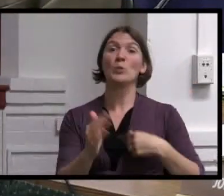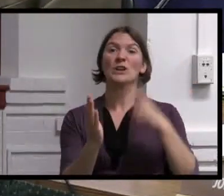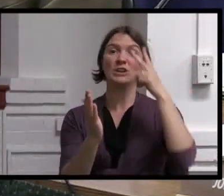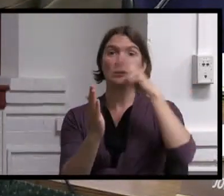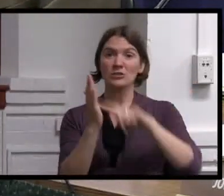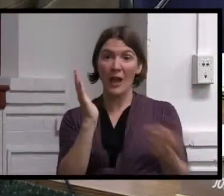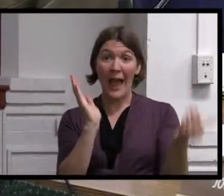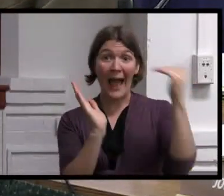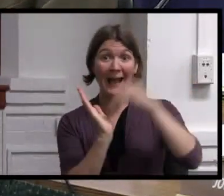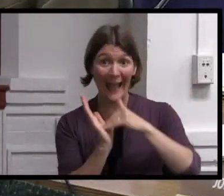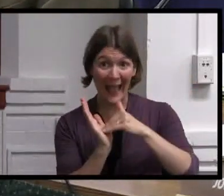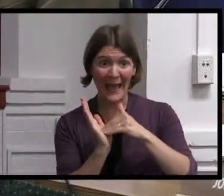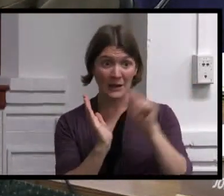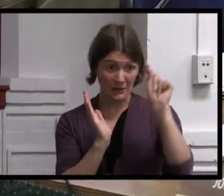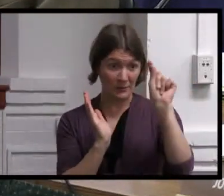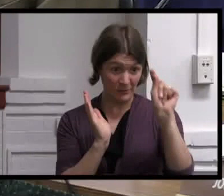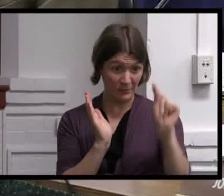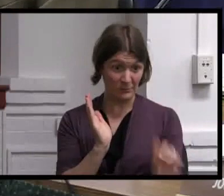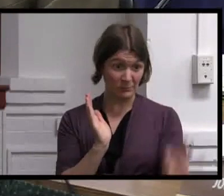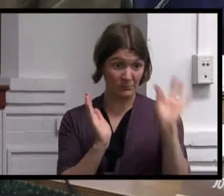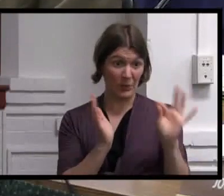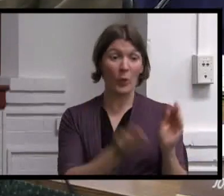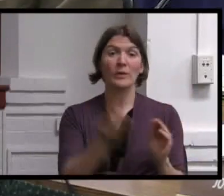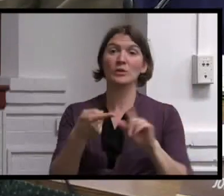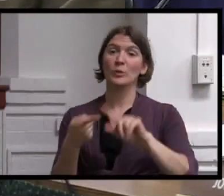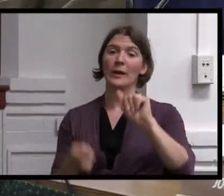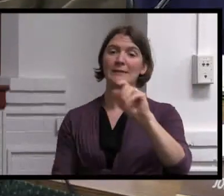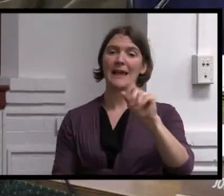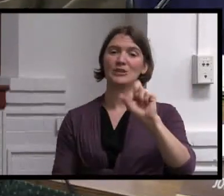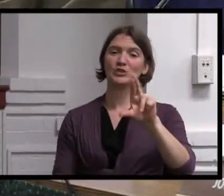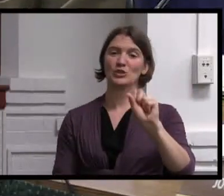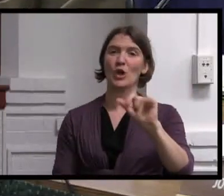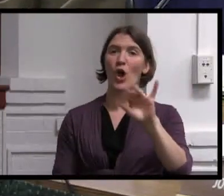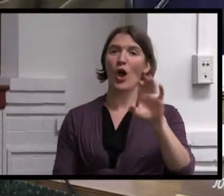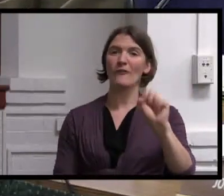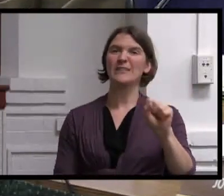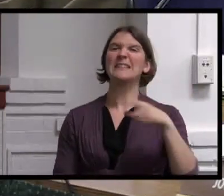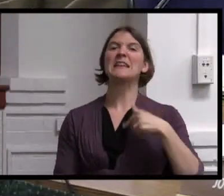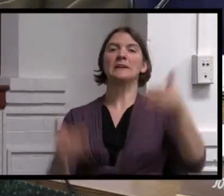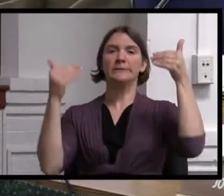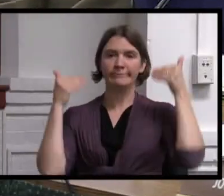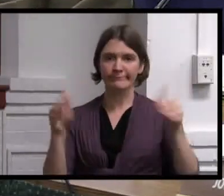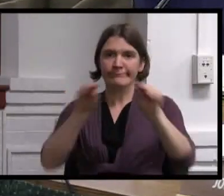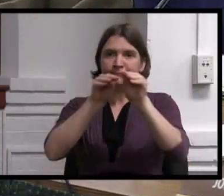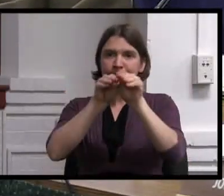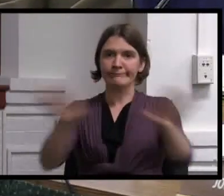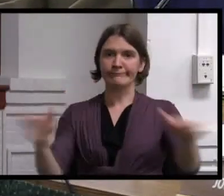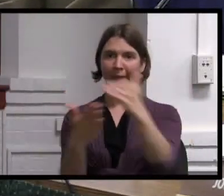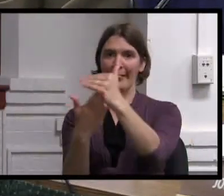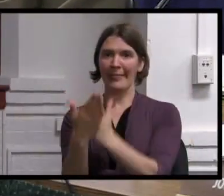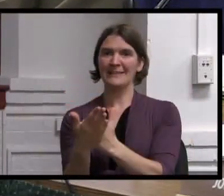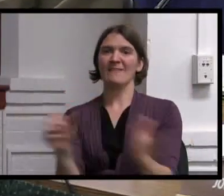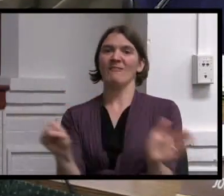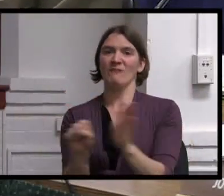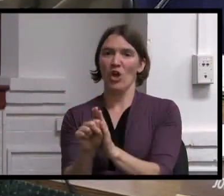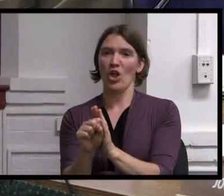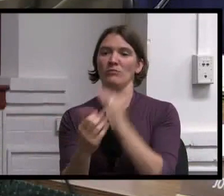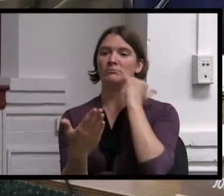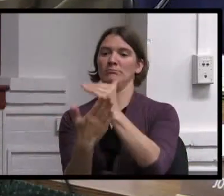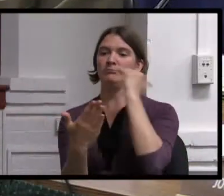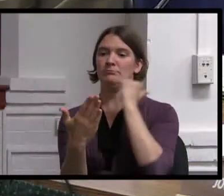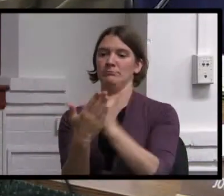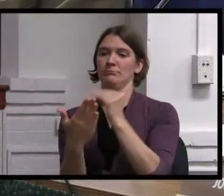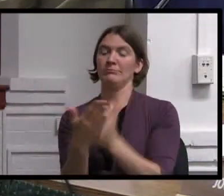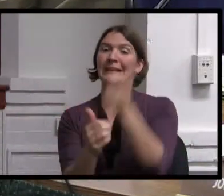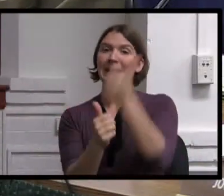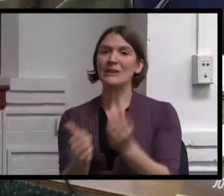final time. And then the assessor's office does what's called lodging the grand list, which is the official transmittal of